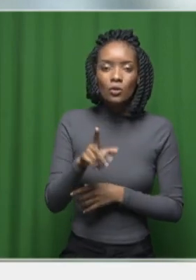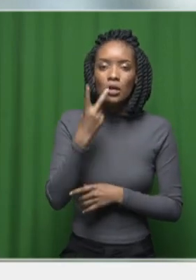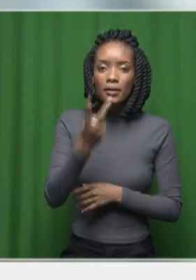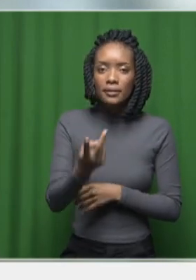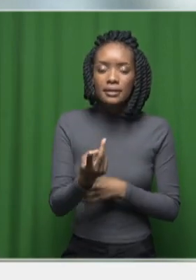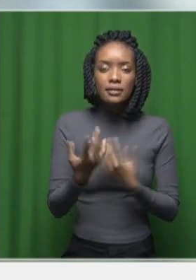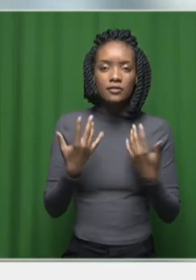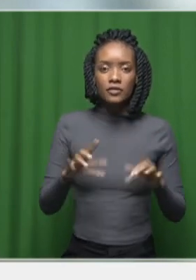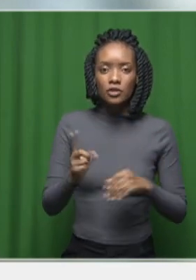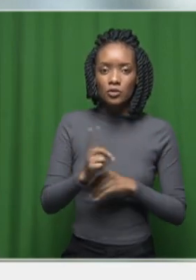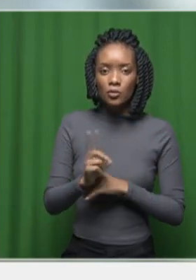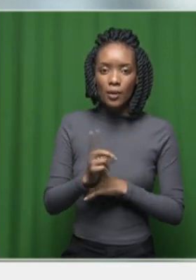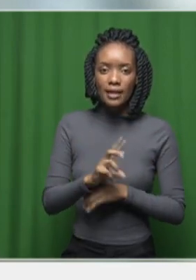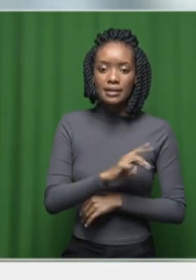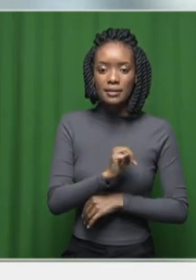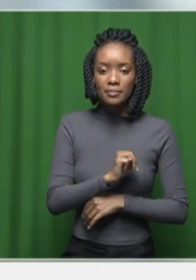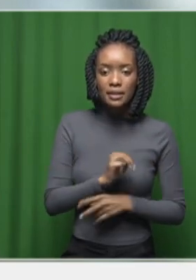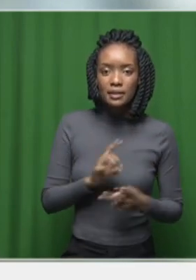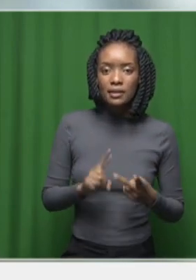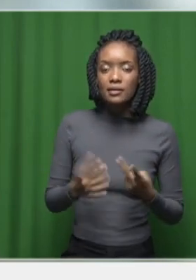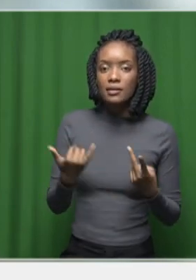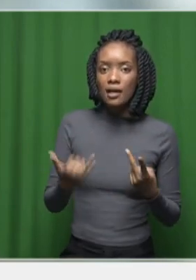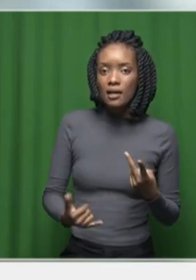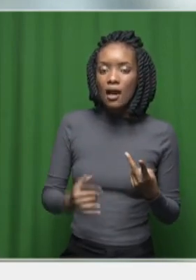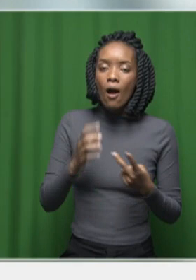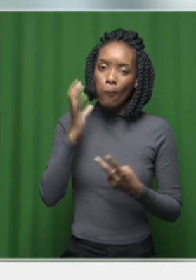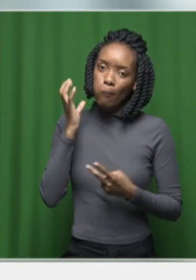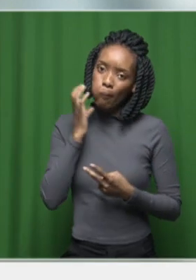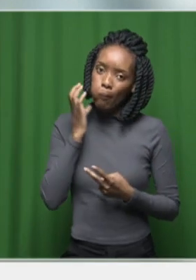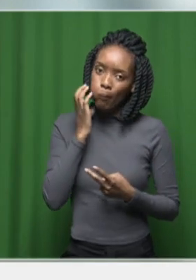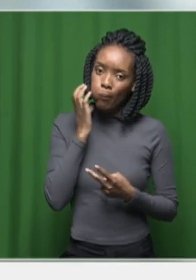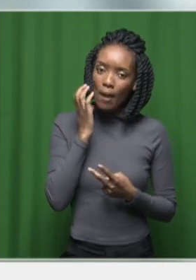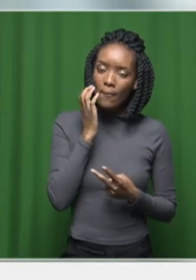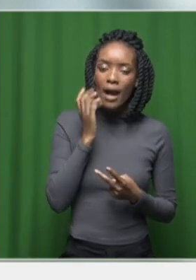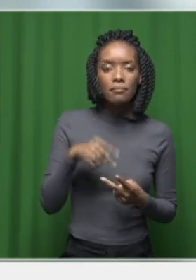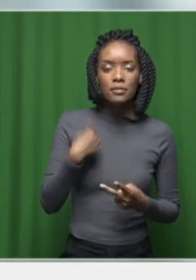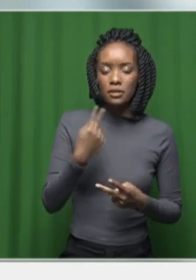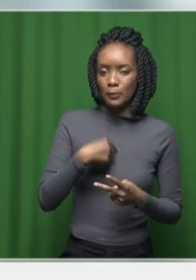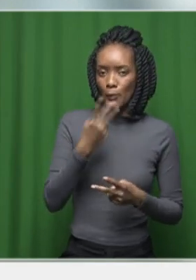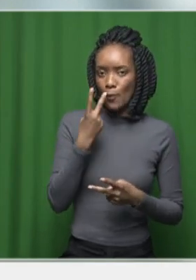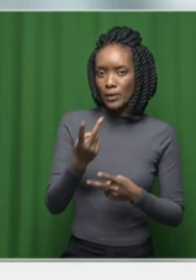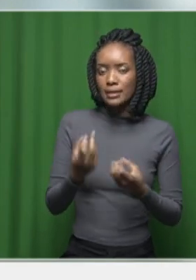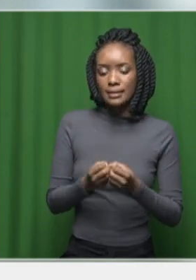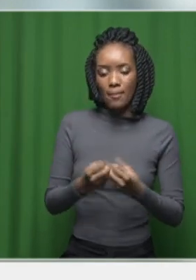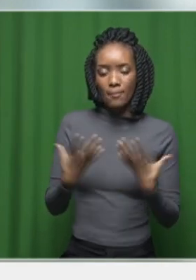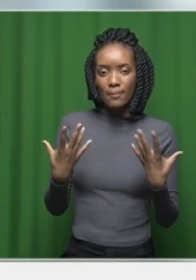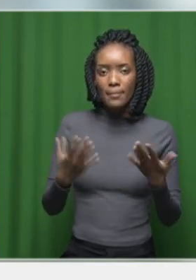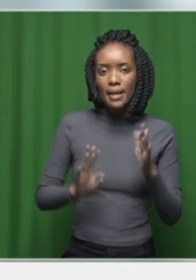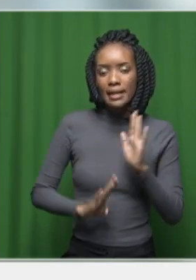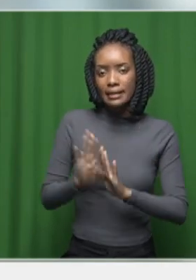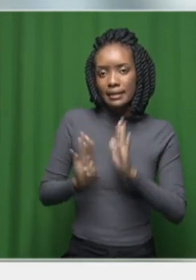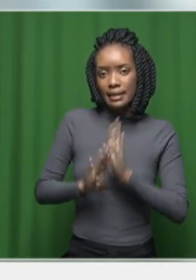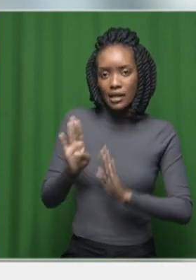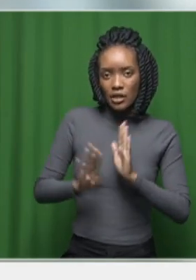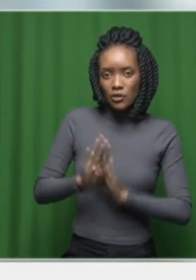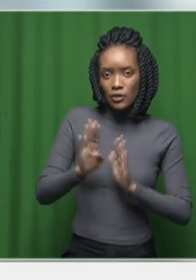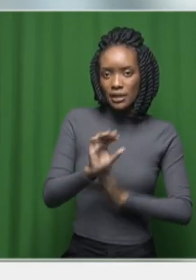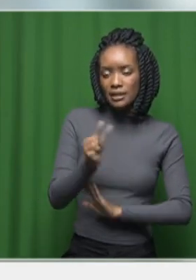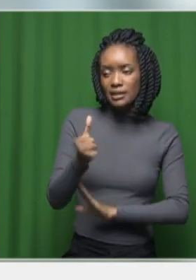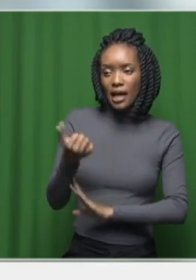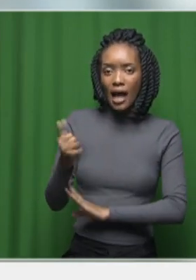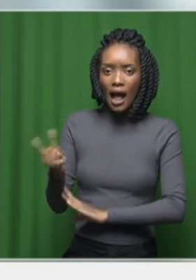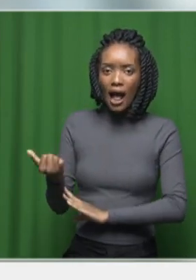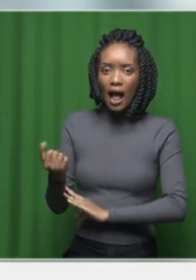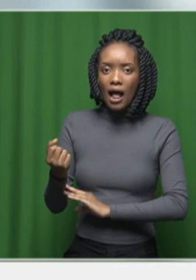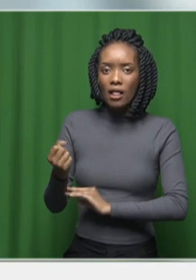seen with measles, now with mumps, we are seeing many increases in other viral infections which weren't